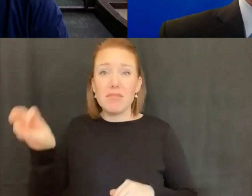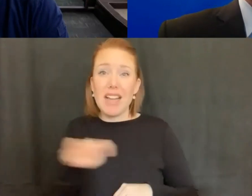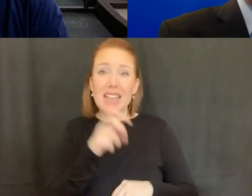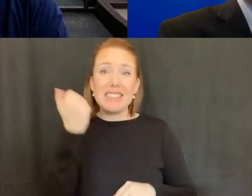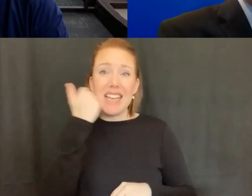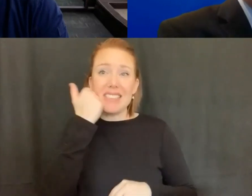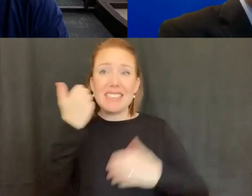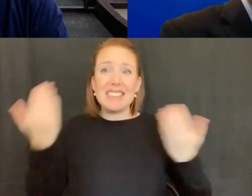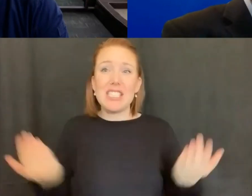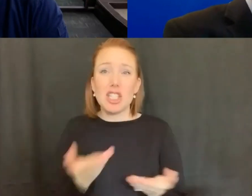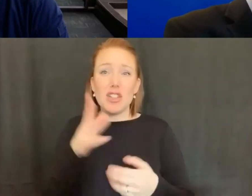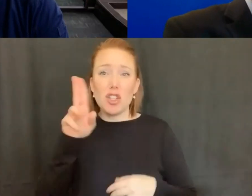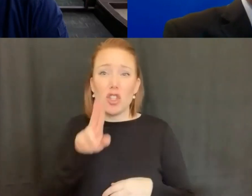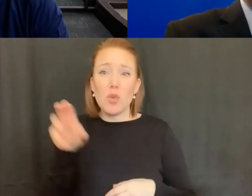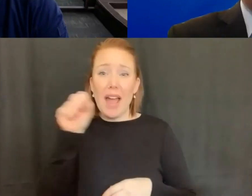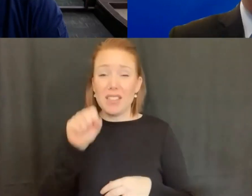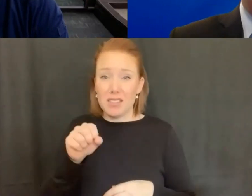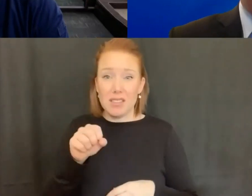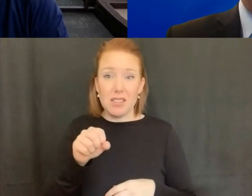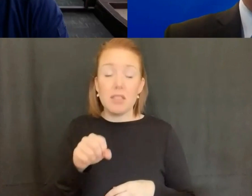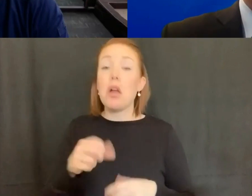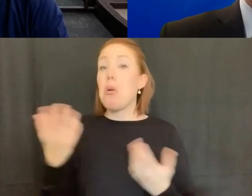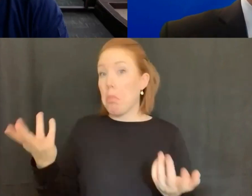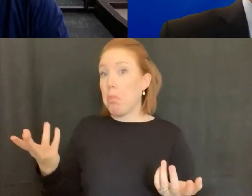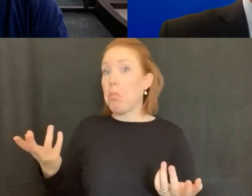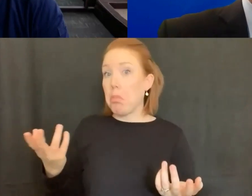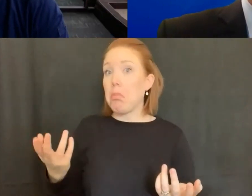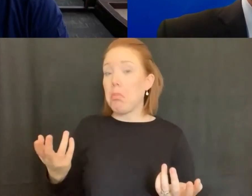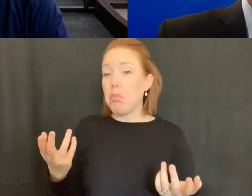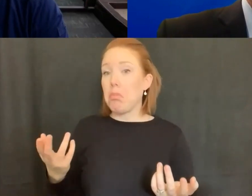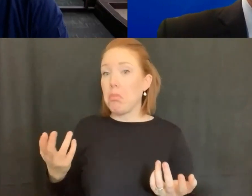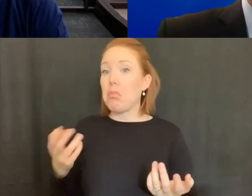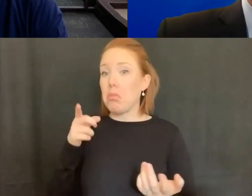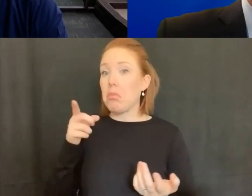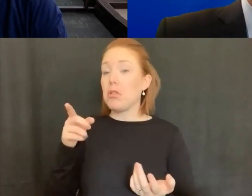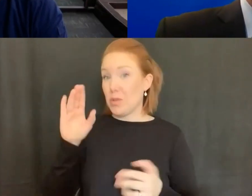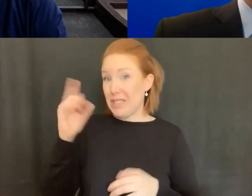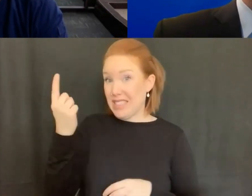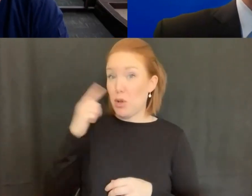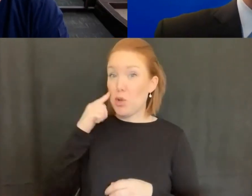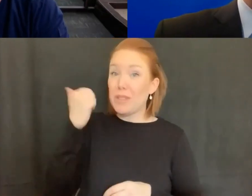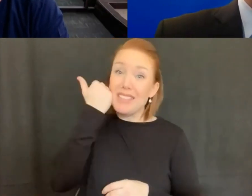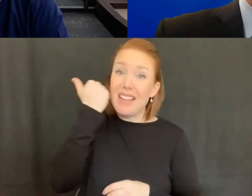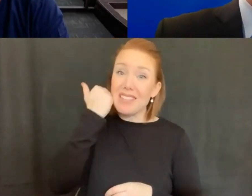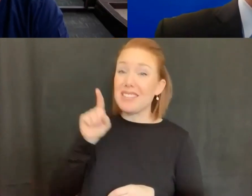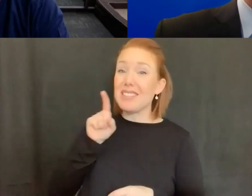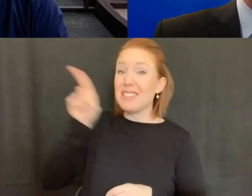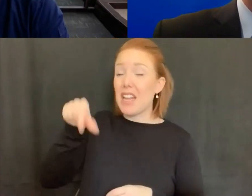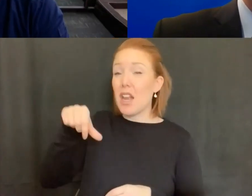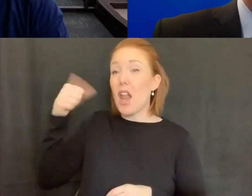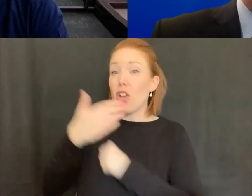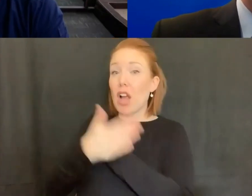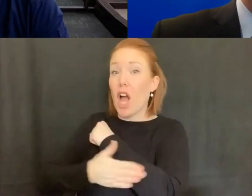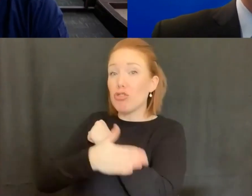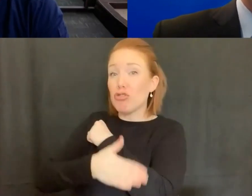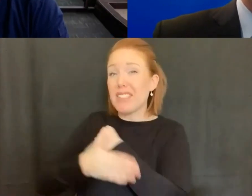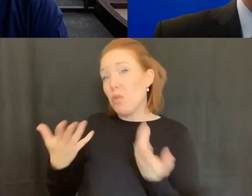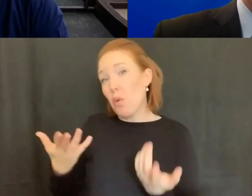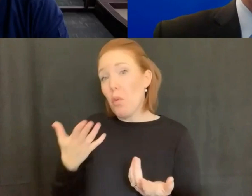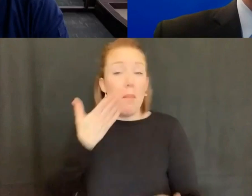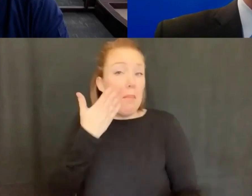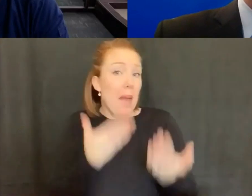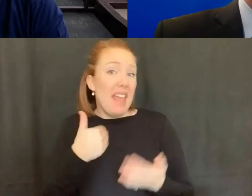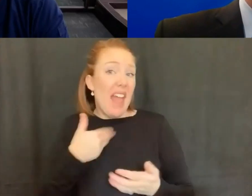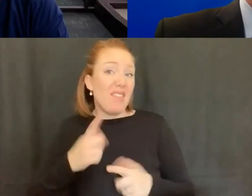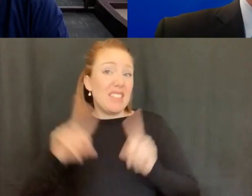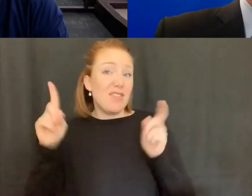If you already had skills somewhere else? Okay, so you mean somebody that was a dentist, maybe in perhaps, or maybe they had some degree of schooling. Do you